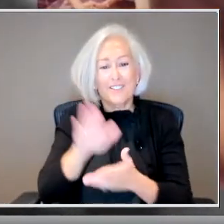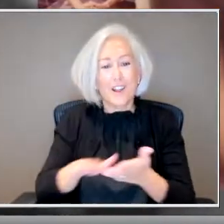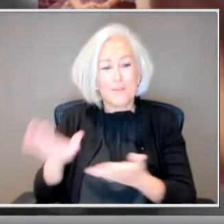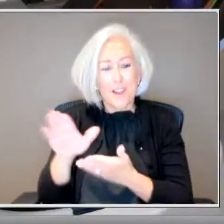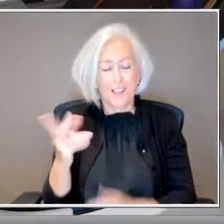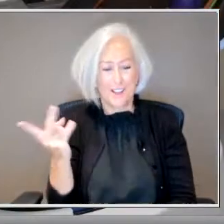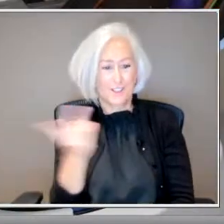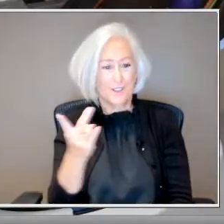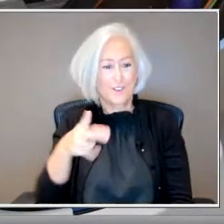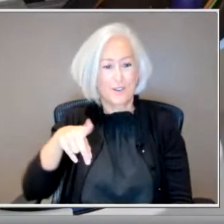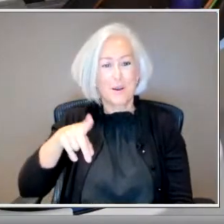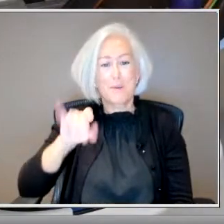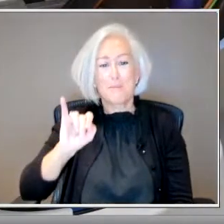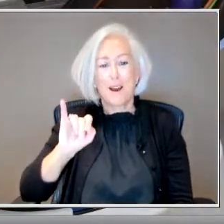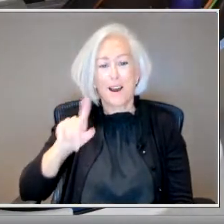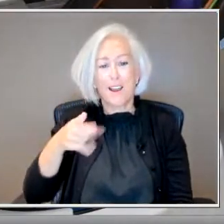KU.